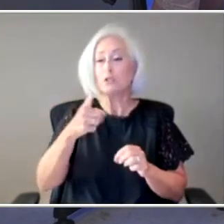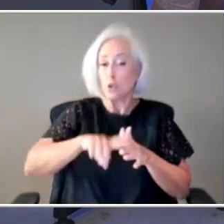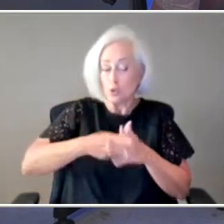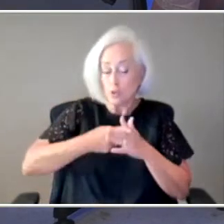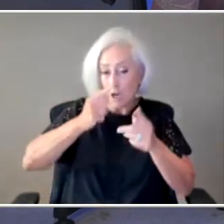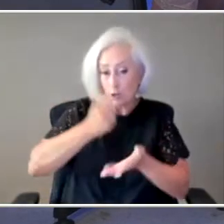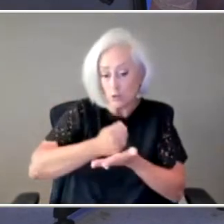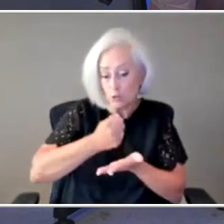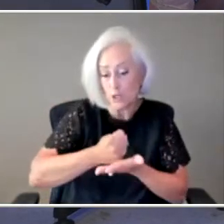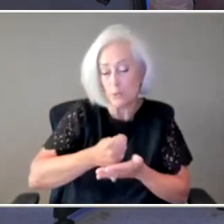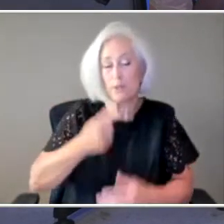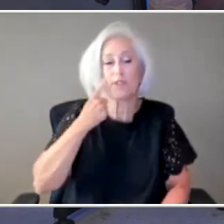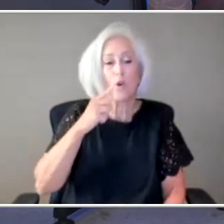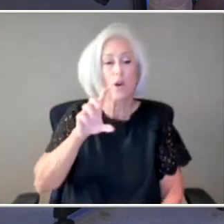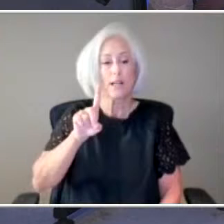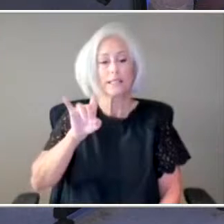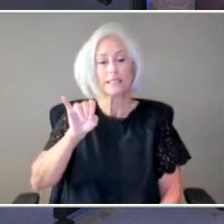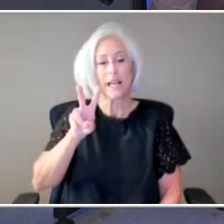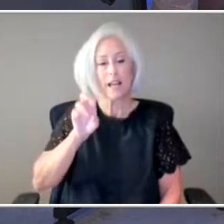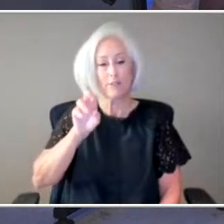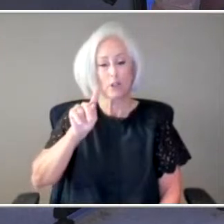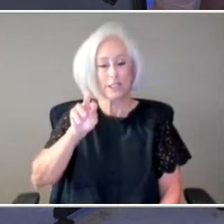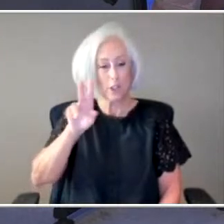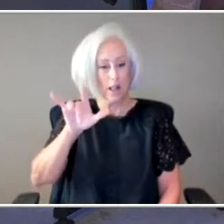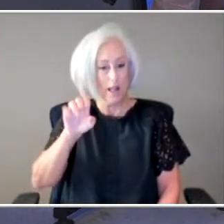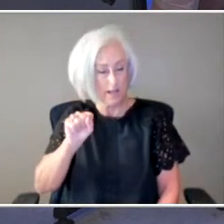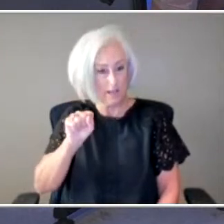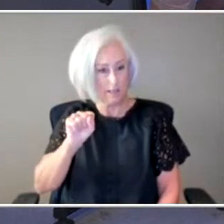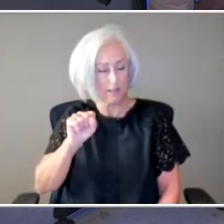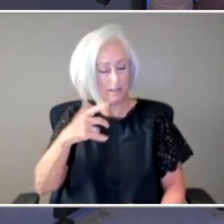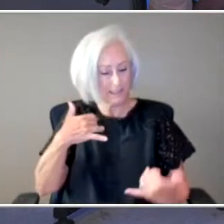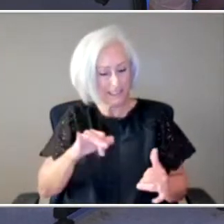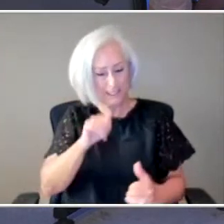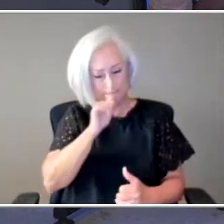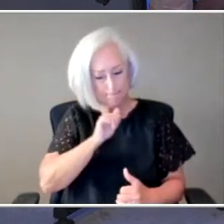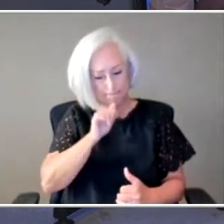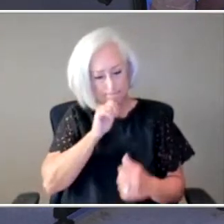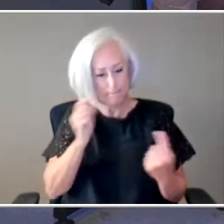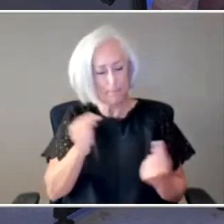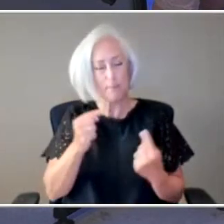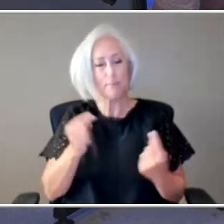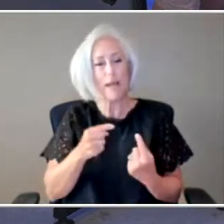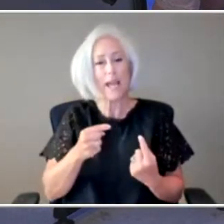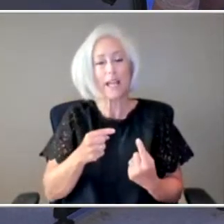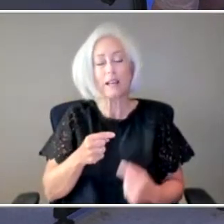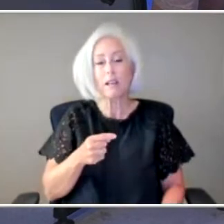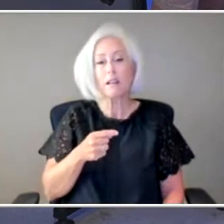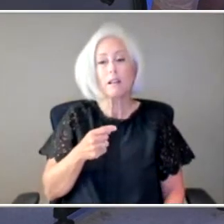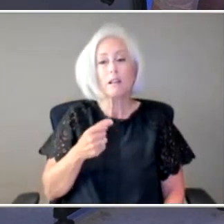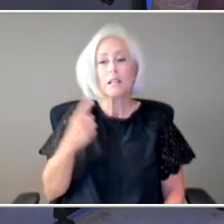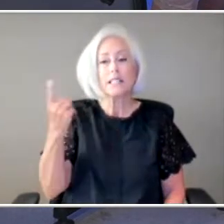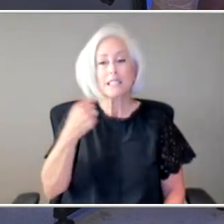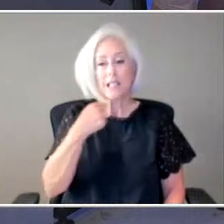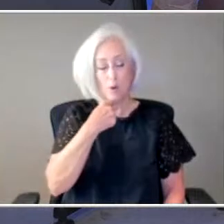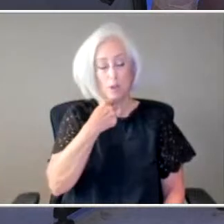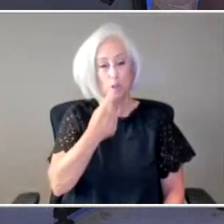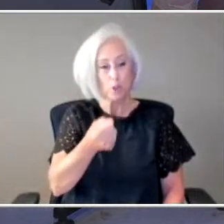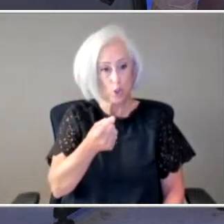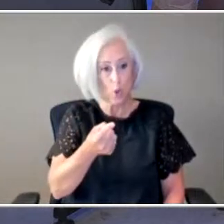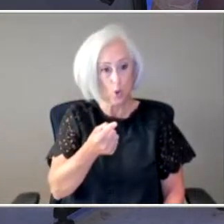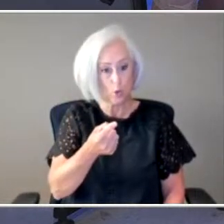still there. Yeah. I was surprised, I guess, and others might be surprised to learn, you were told about this now